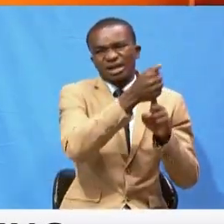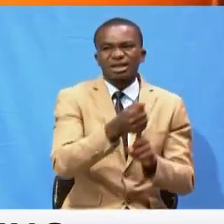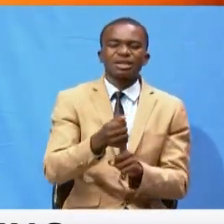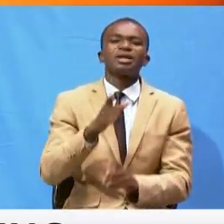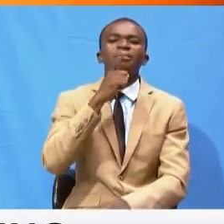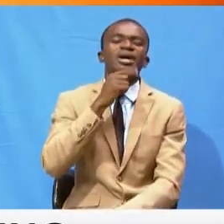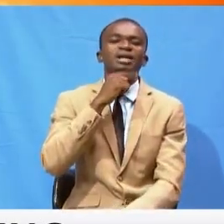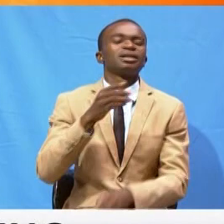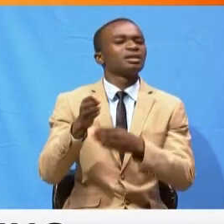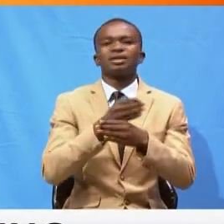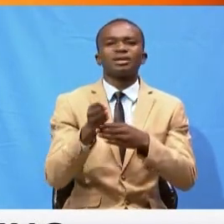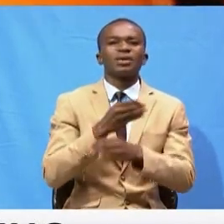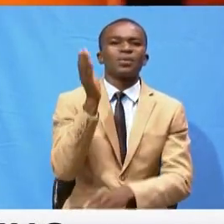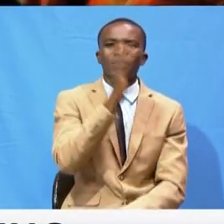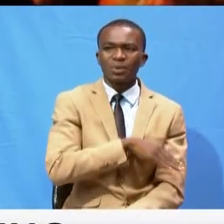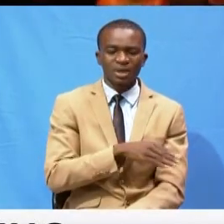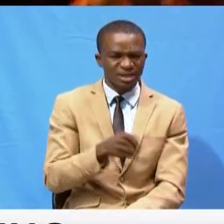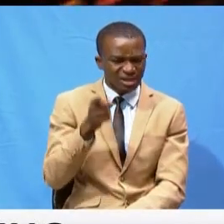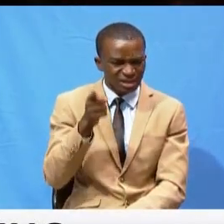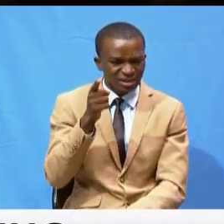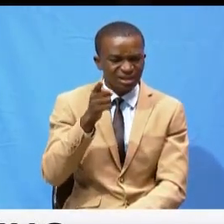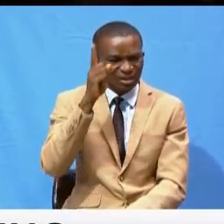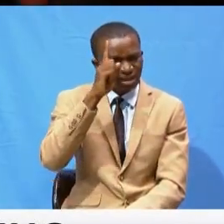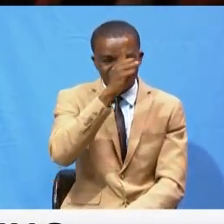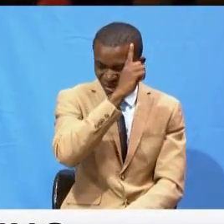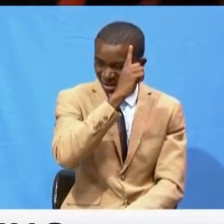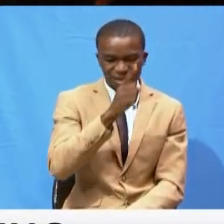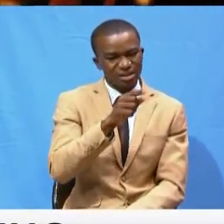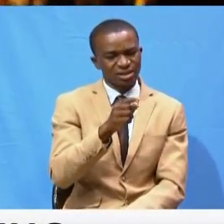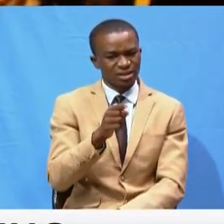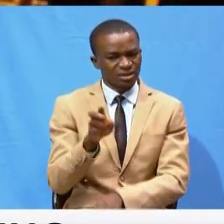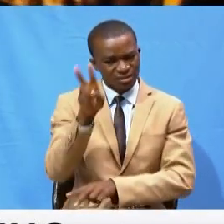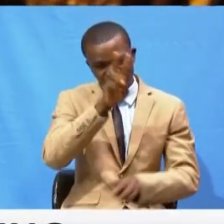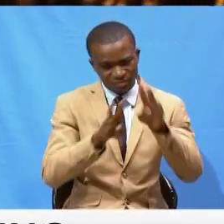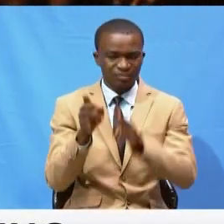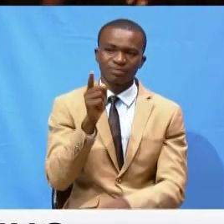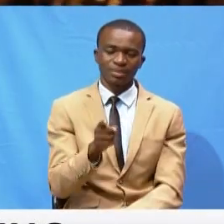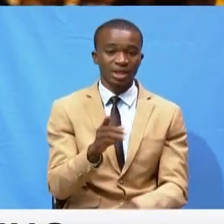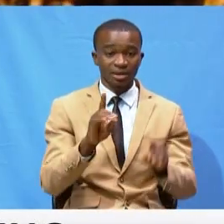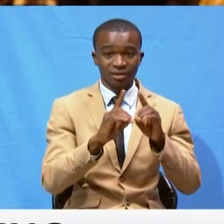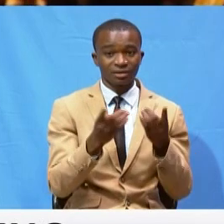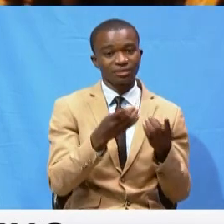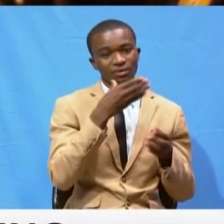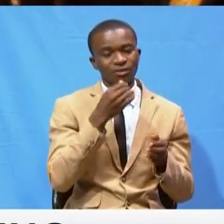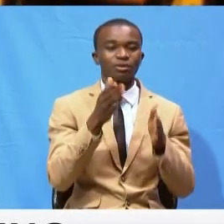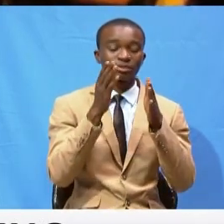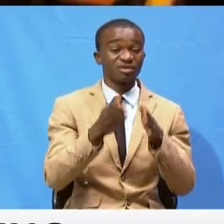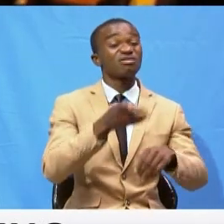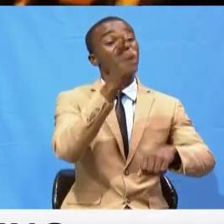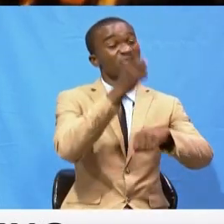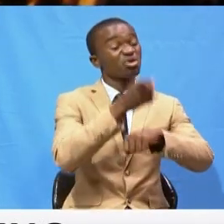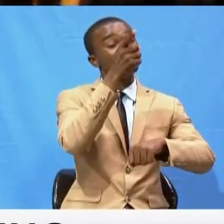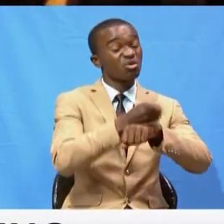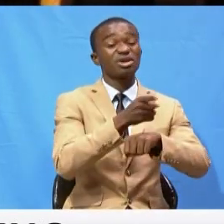DR, while his Congolese counterpart is on the run. District Commissioner Rosemary Mweche has since sounded a warning to